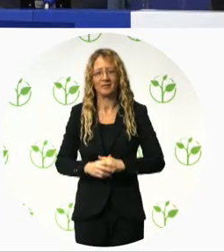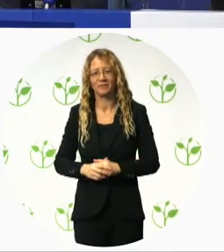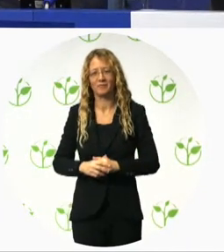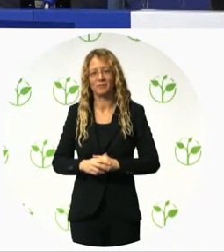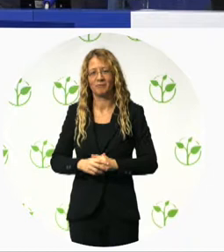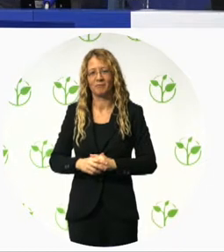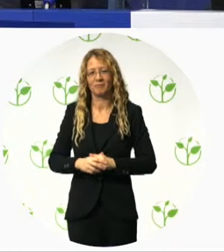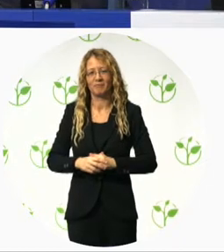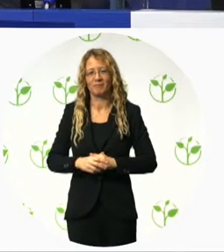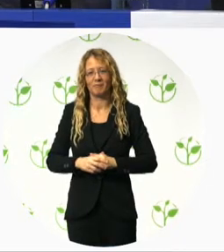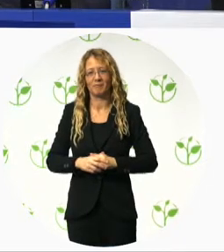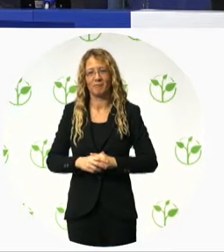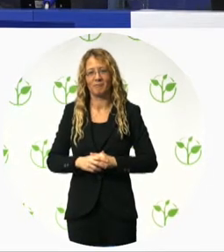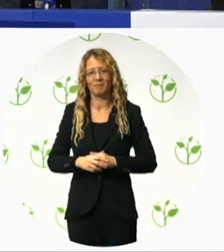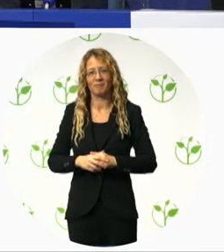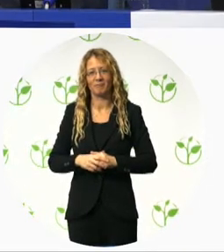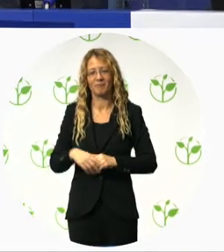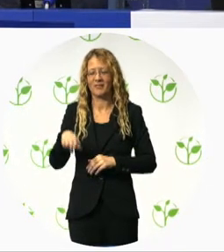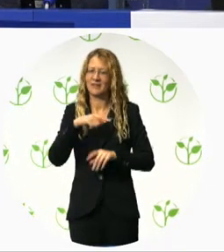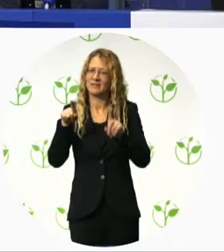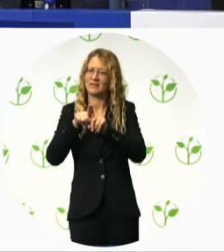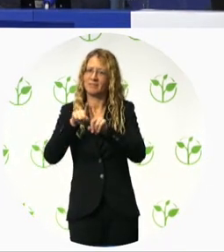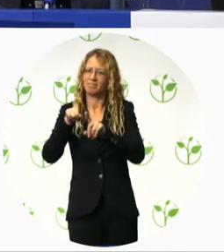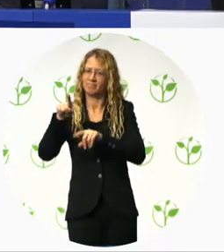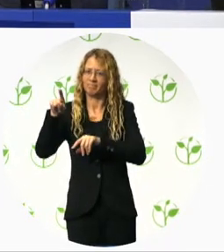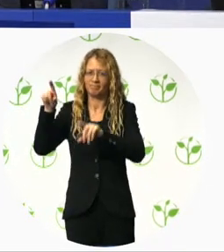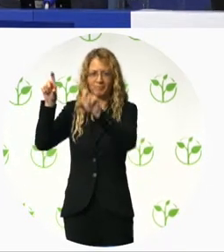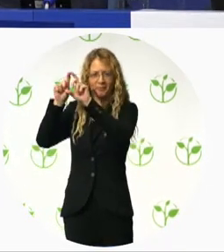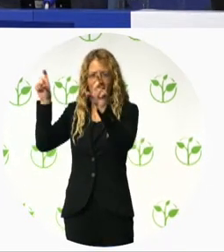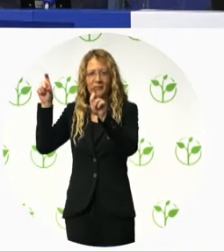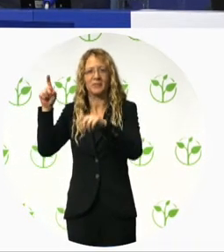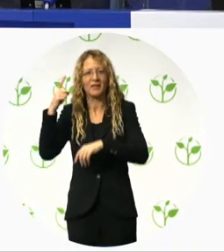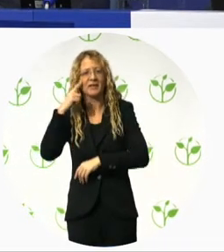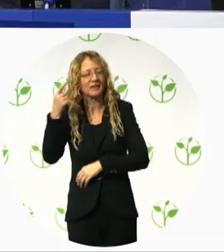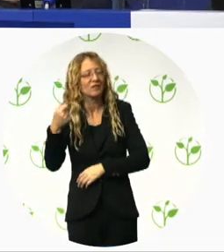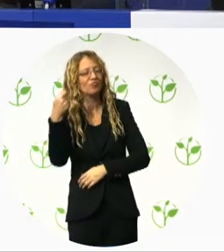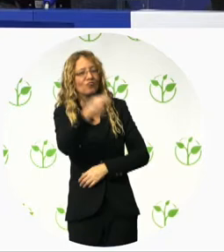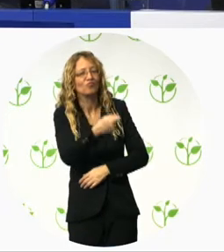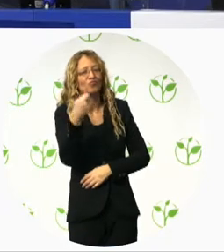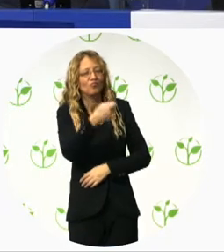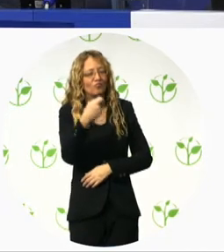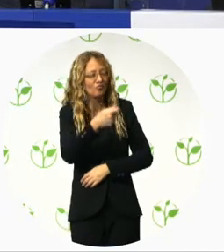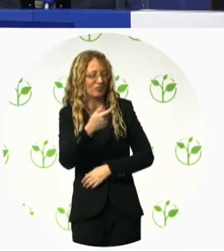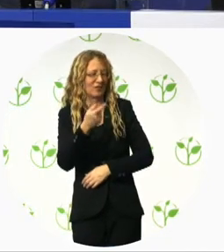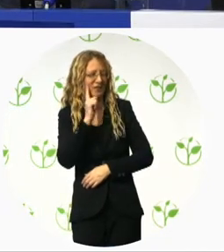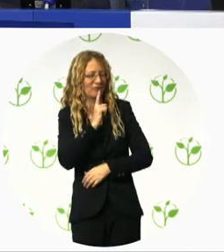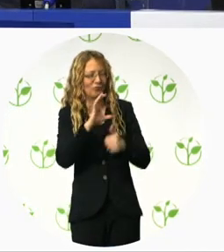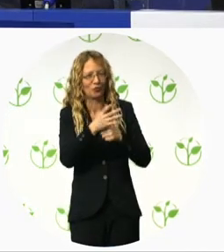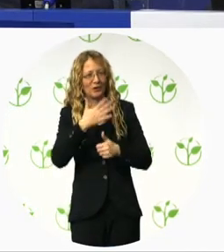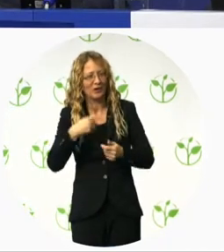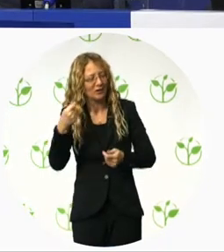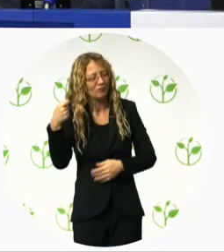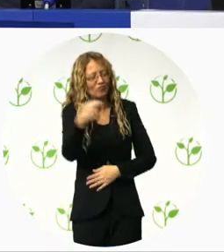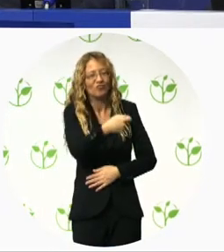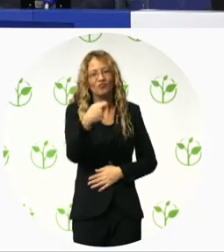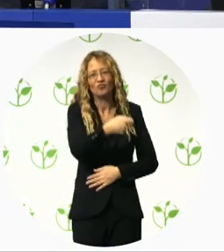in promoting culture of the deaf culture. And sign language, visual vernacular, are a great beauty that must